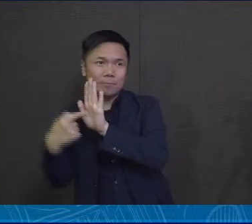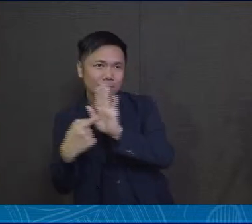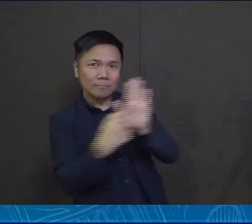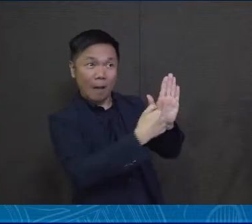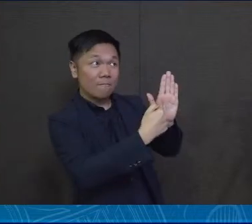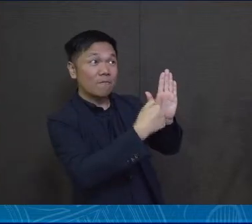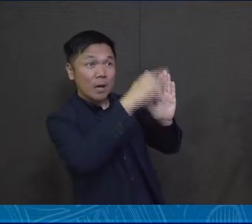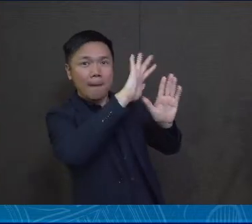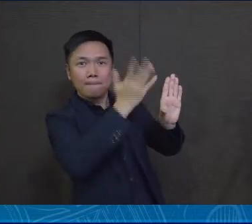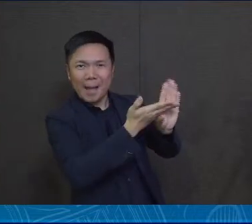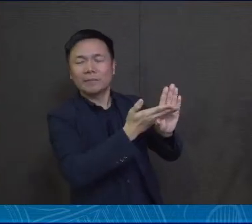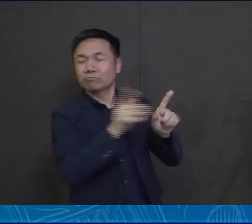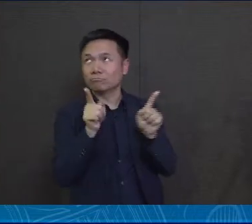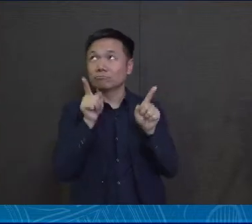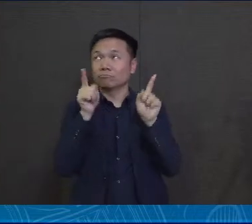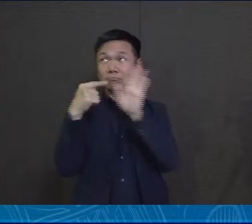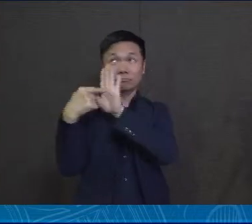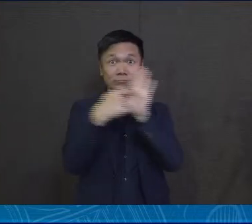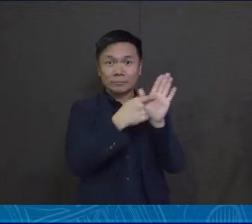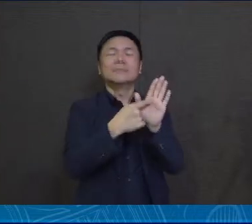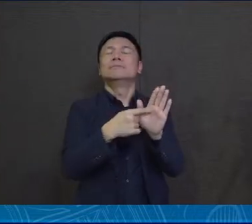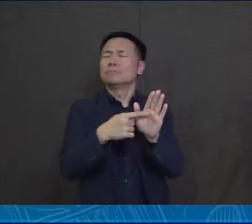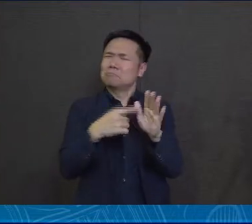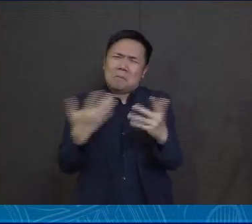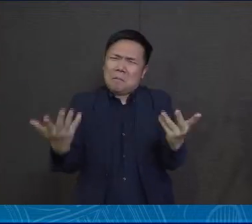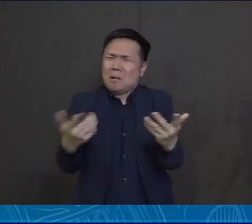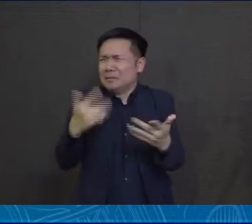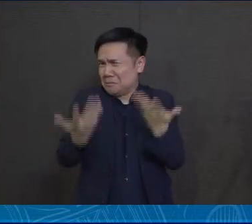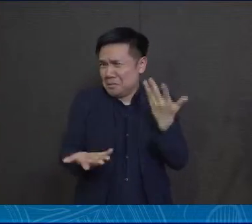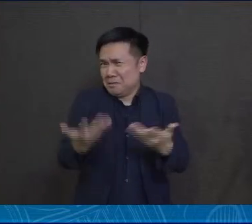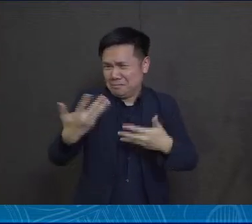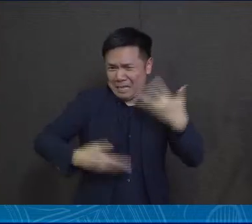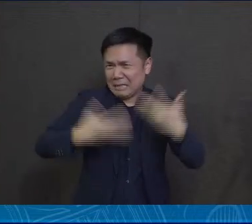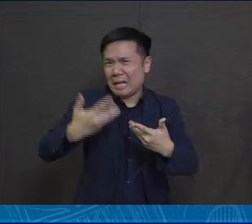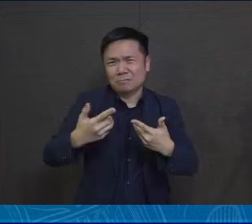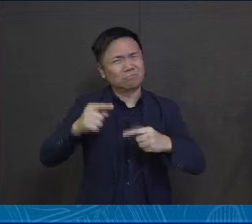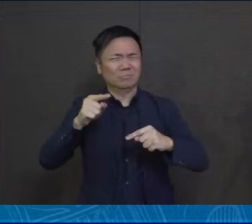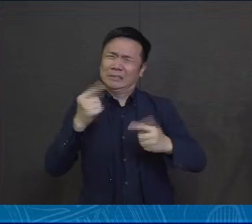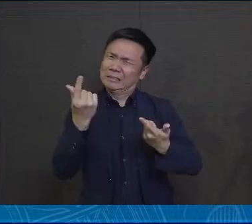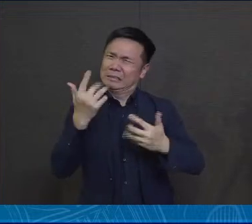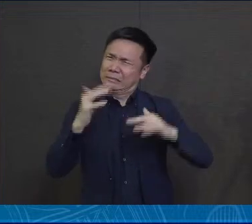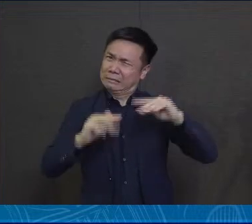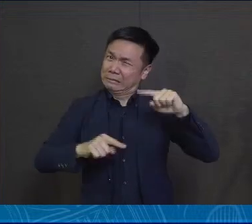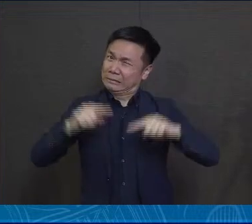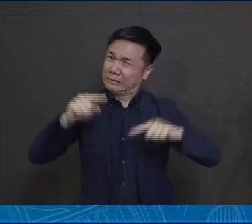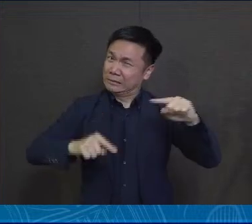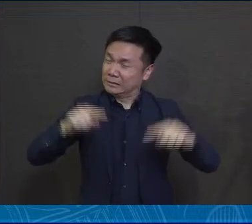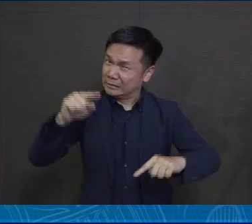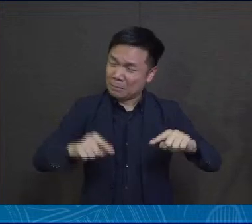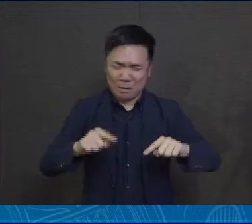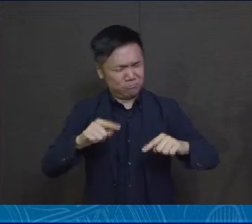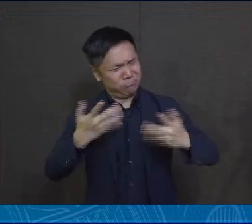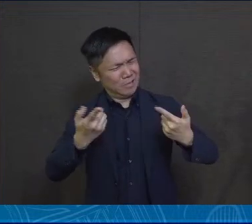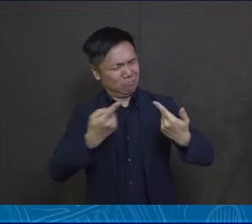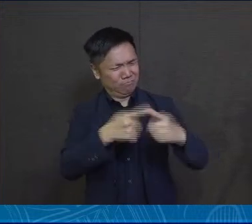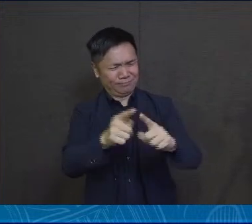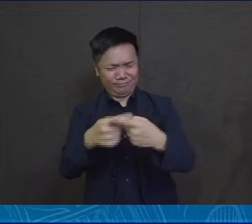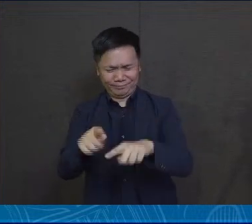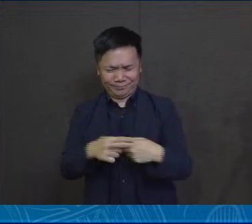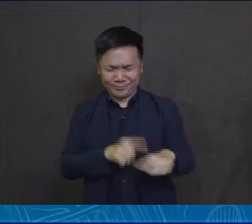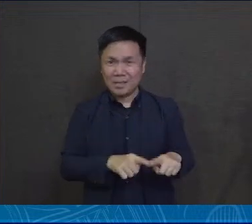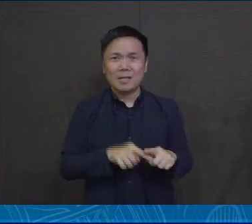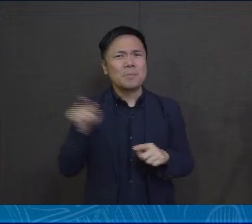data doesn't always come in the neat package that you would expect it to. It can be scattered across different places, and people may